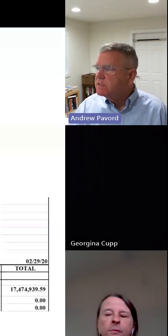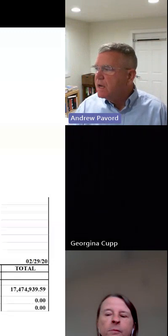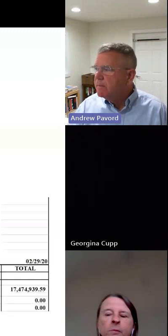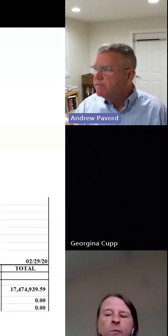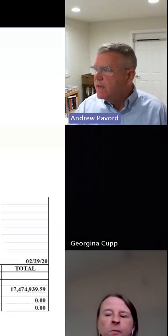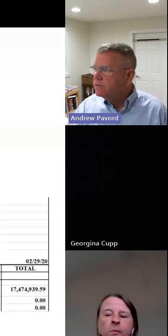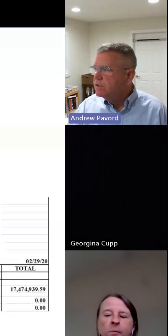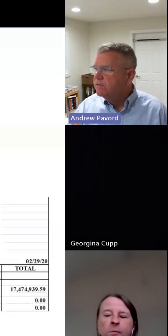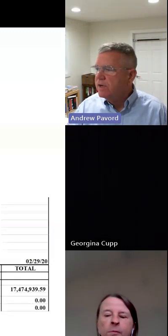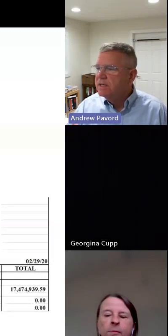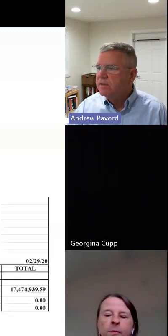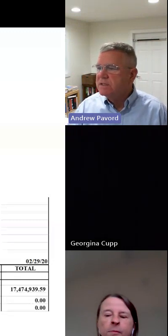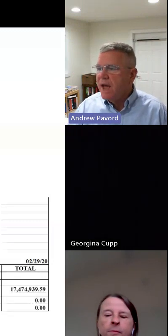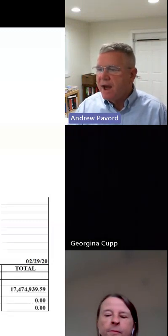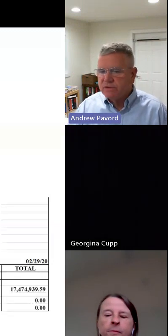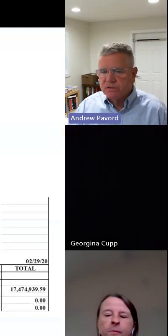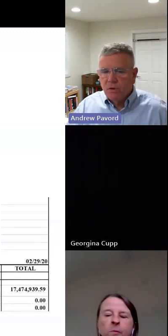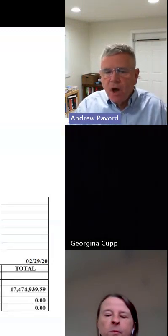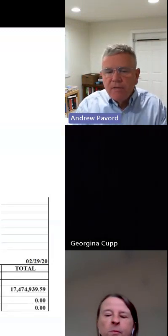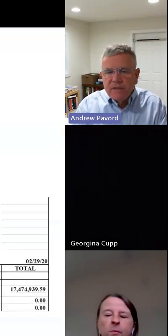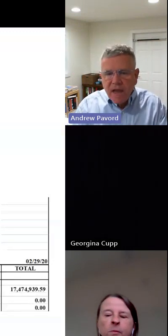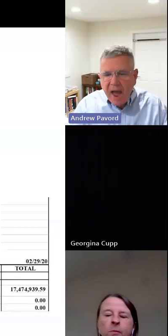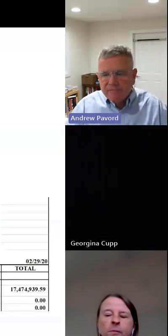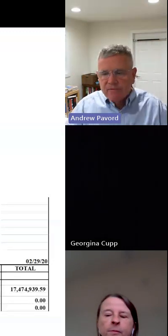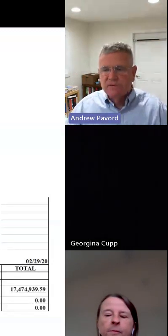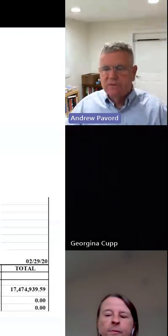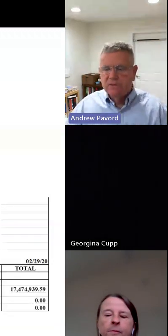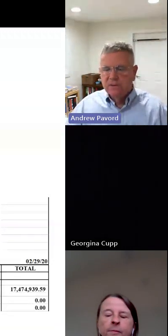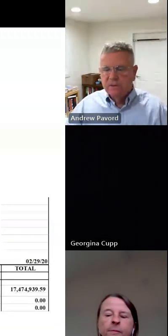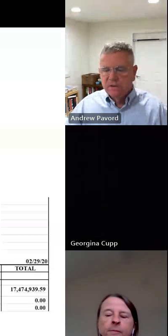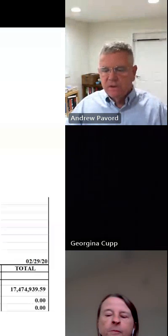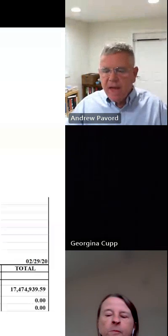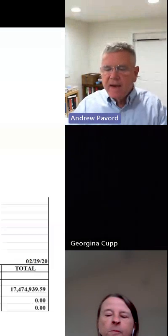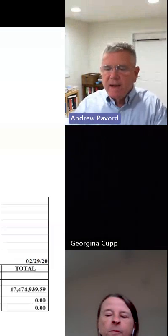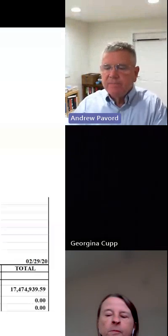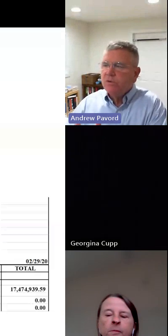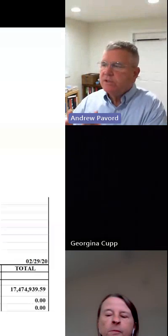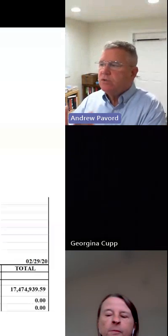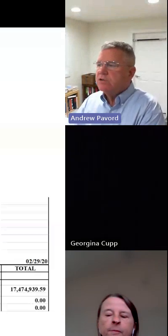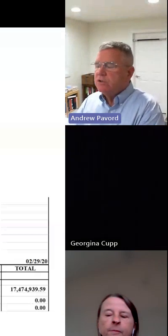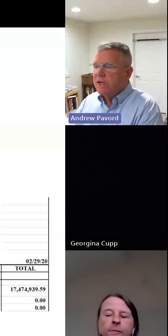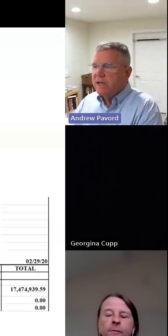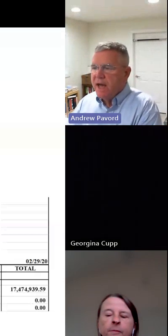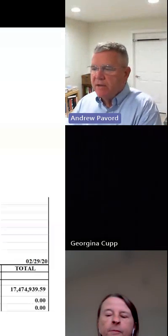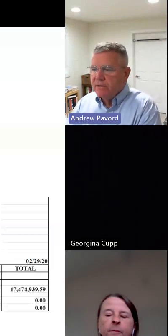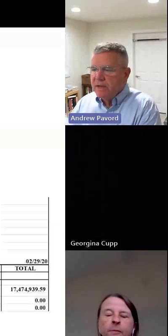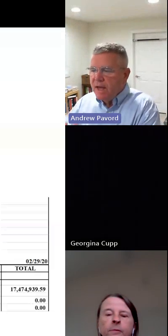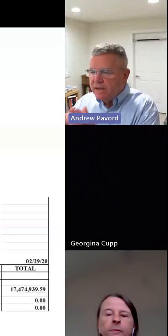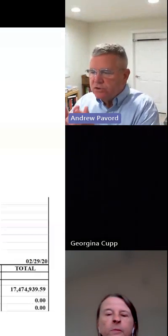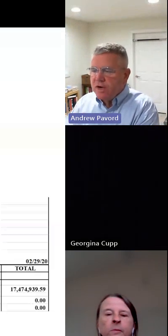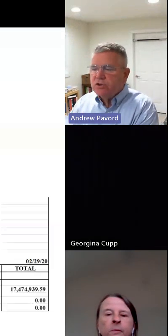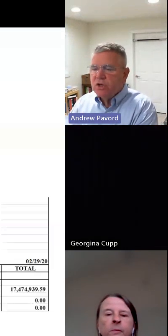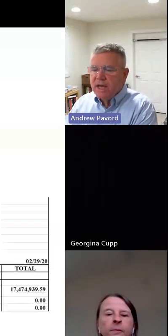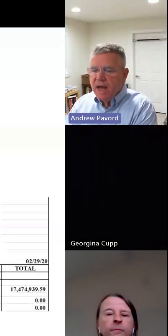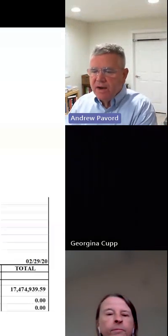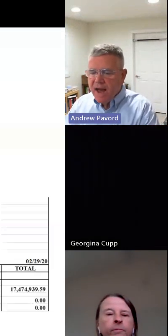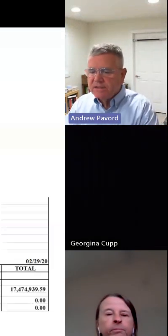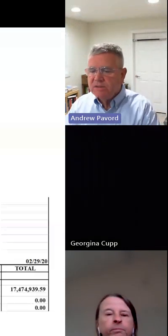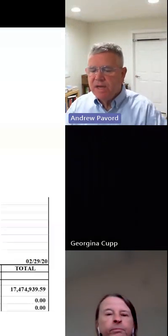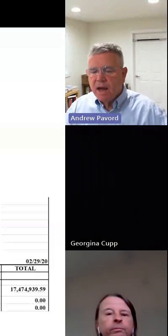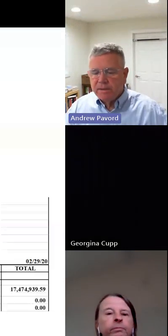of the sum of the entries for each of the TAFs. So all the TAFs add up to a Treasury account, and a